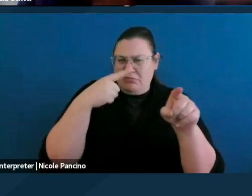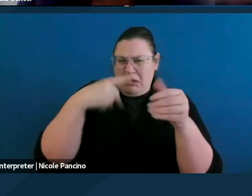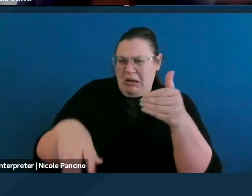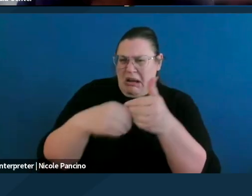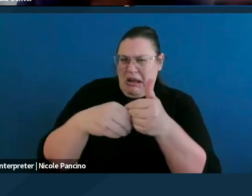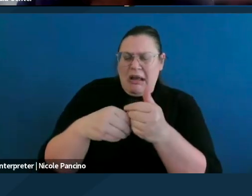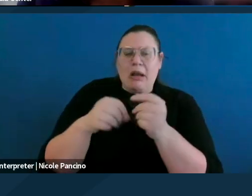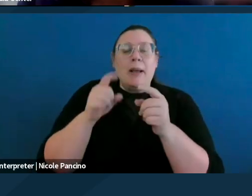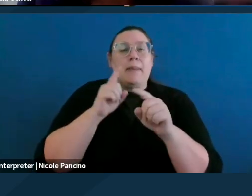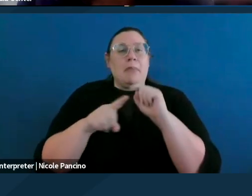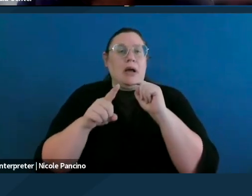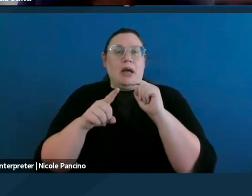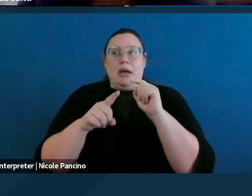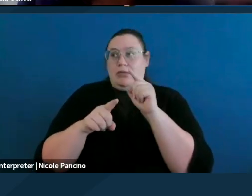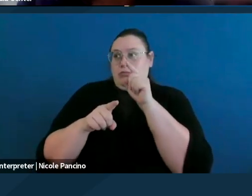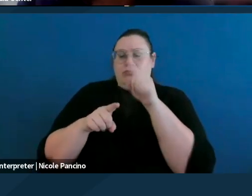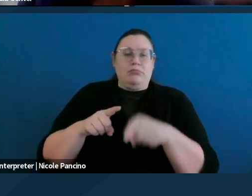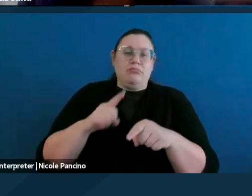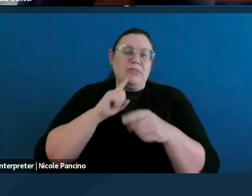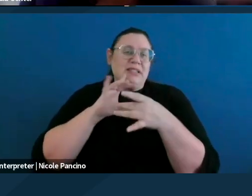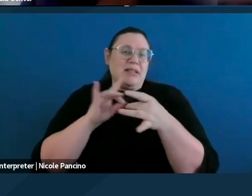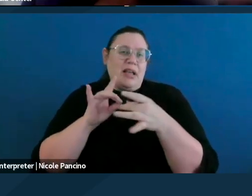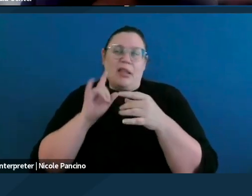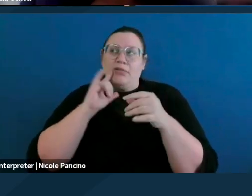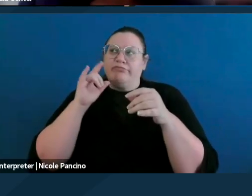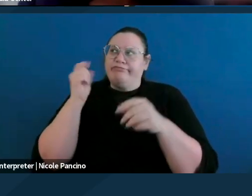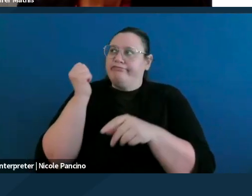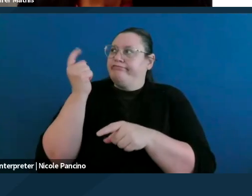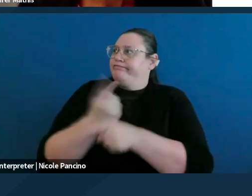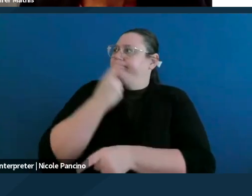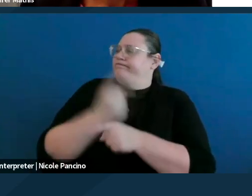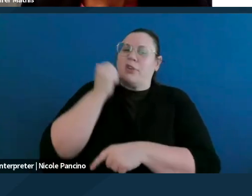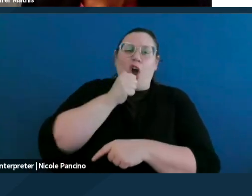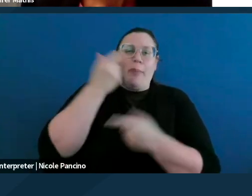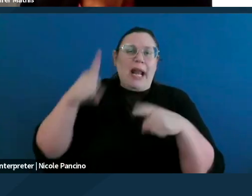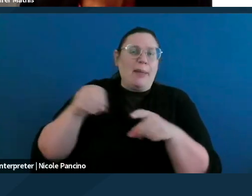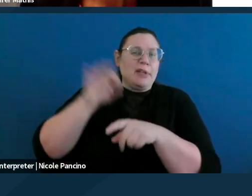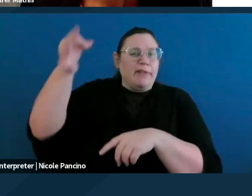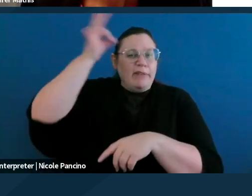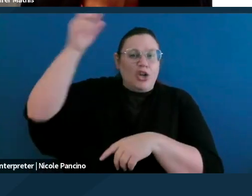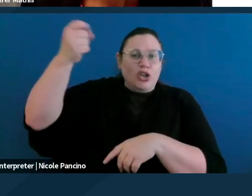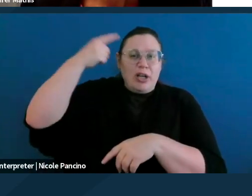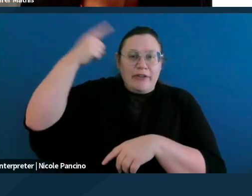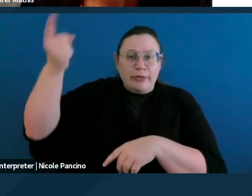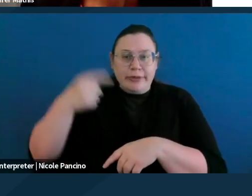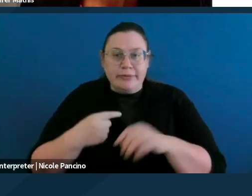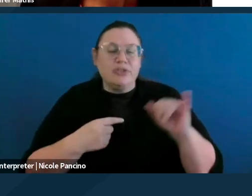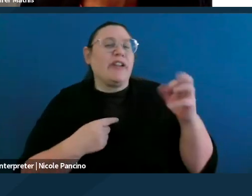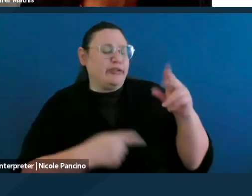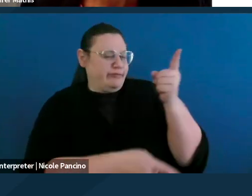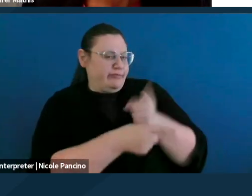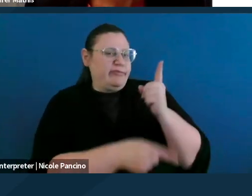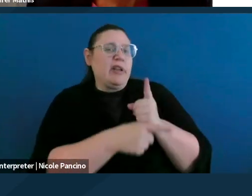that's just saying that this is a common practice with the federal government. Yeah, and right, there's an applicant